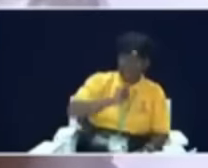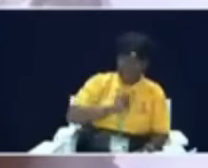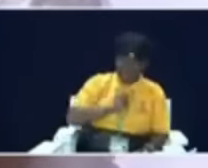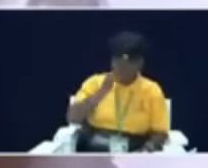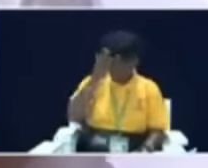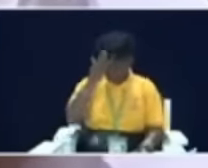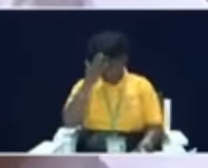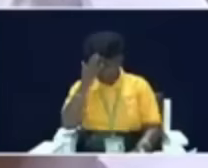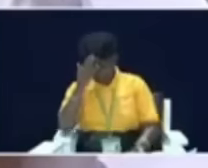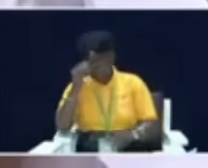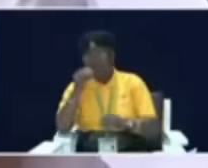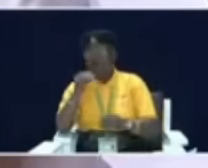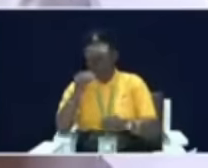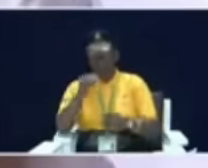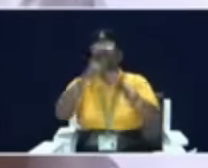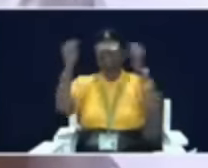Yes, I know.